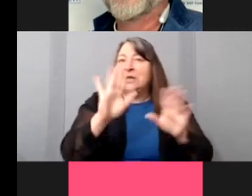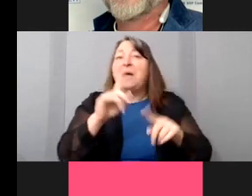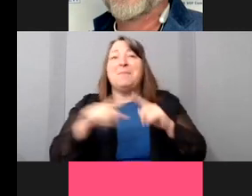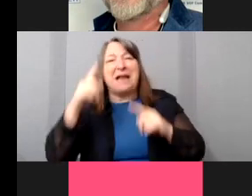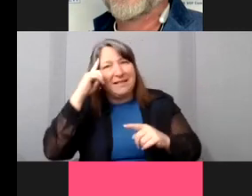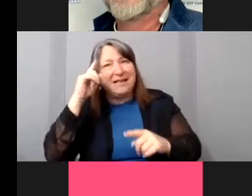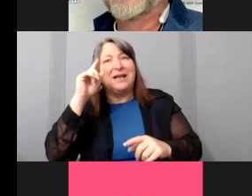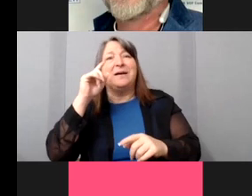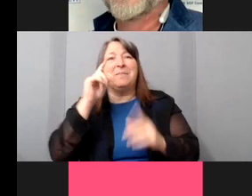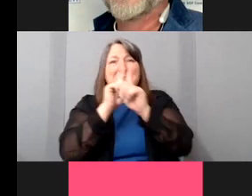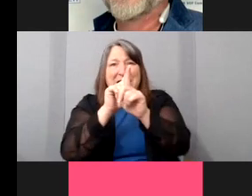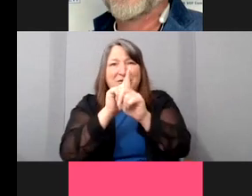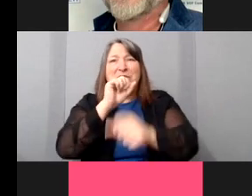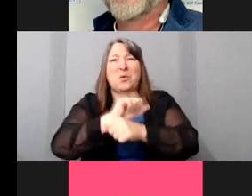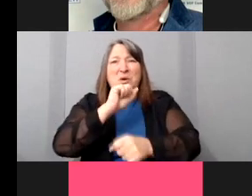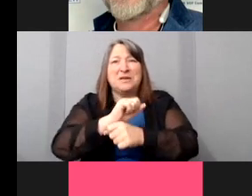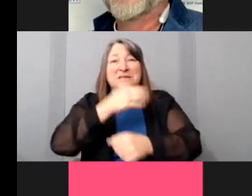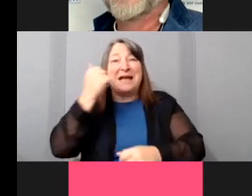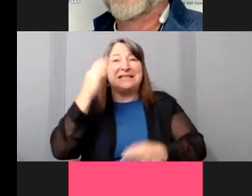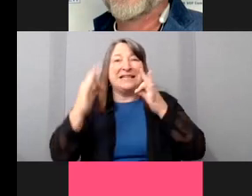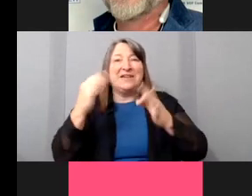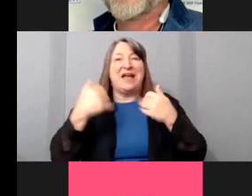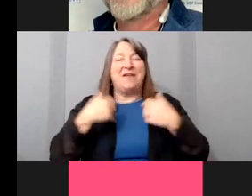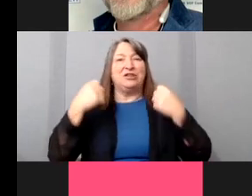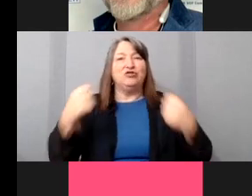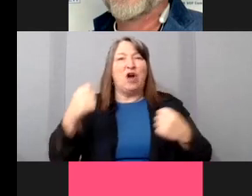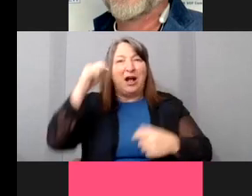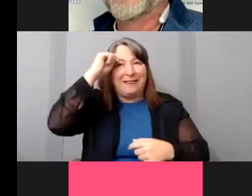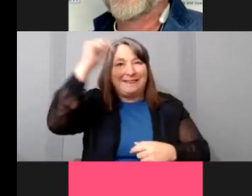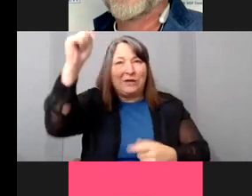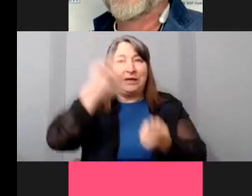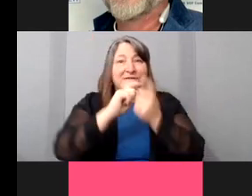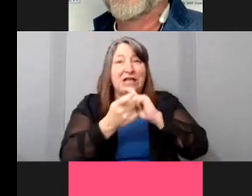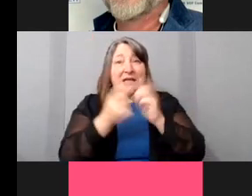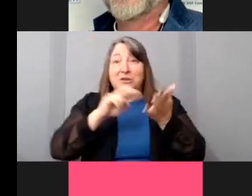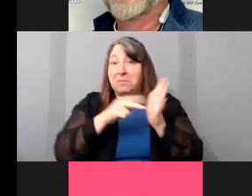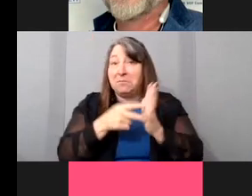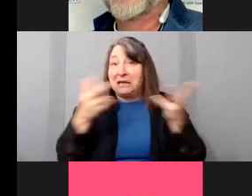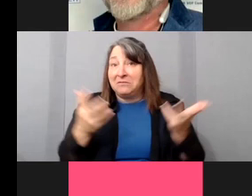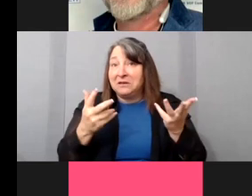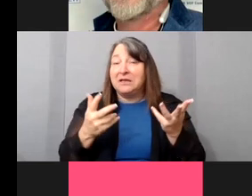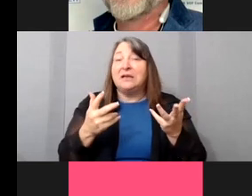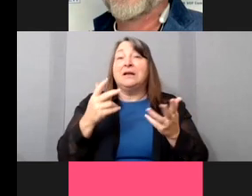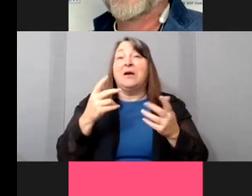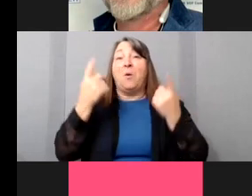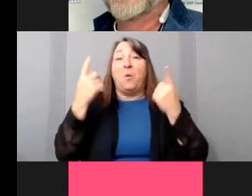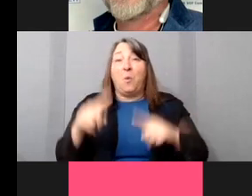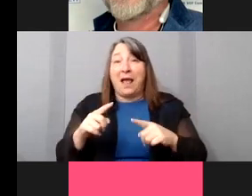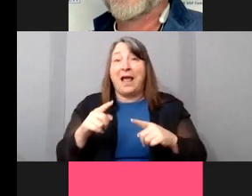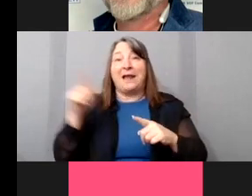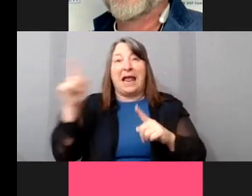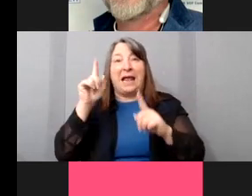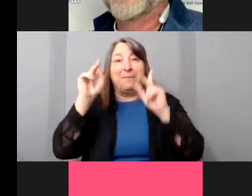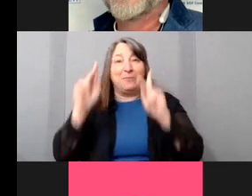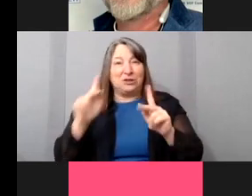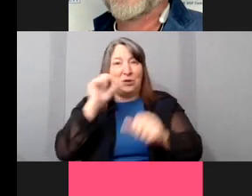strong theory of change, meaning they can describe what a mentor is doing when they're working with a young person